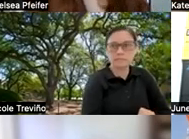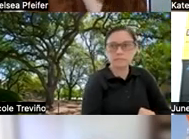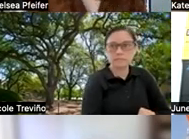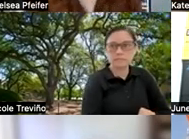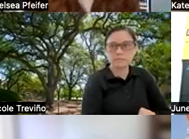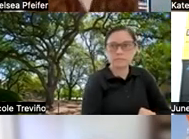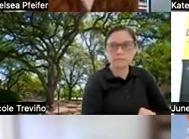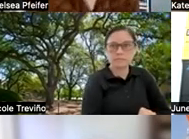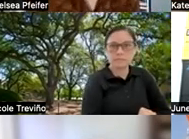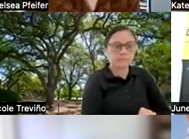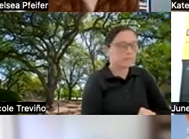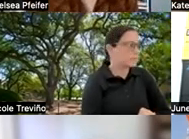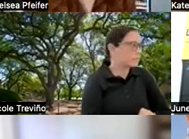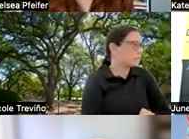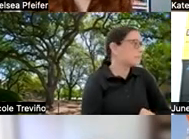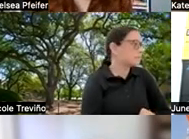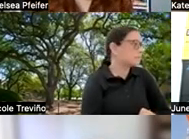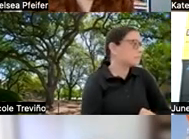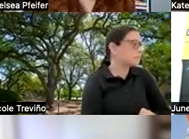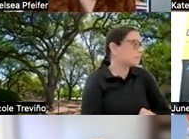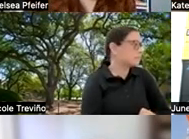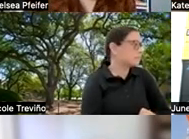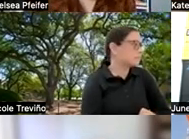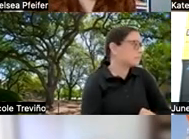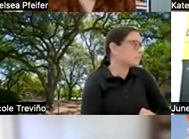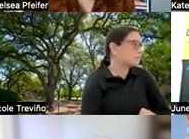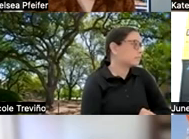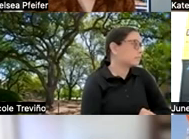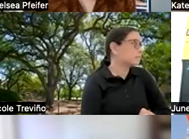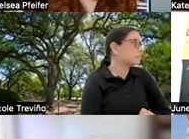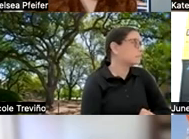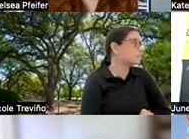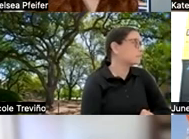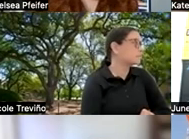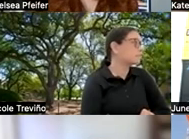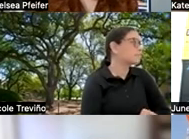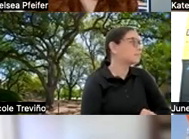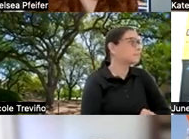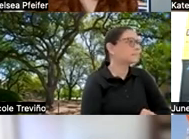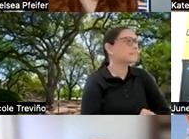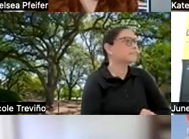these things in our system and to make sure parents have access to those things.